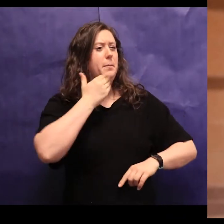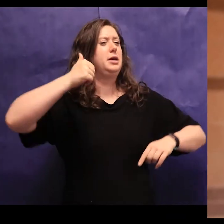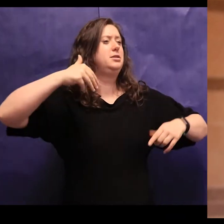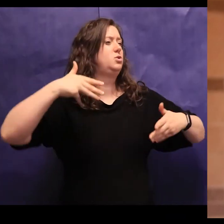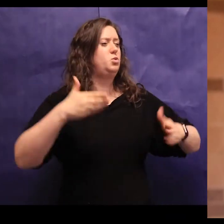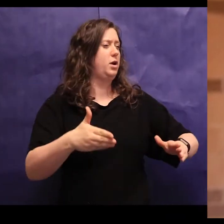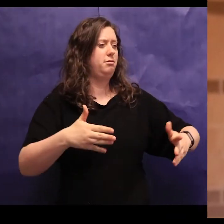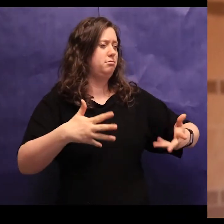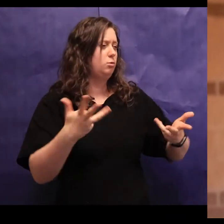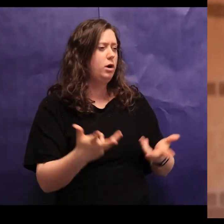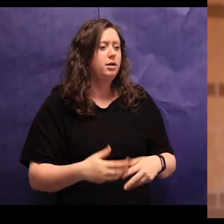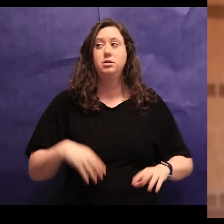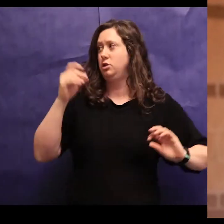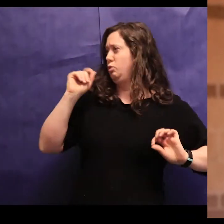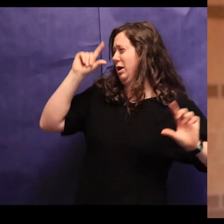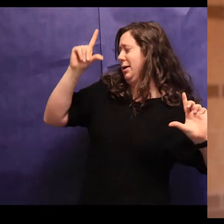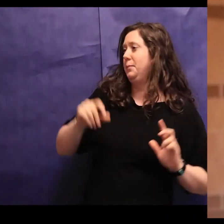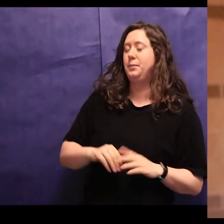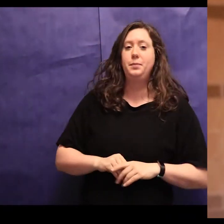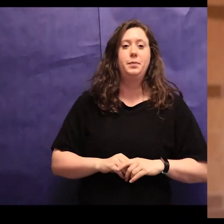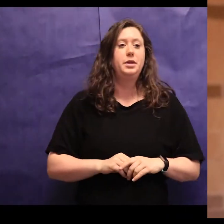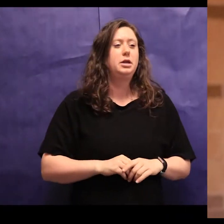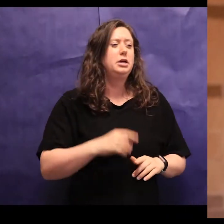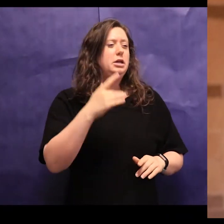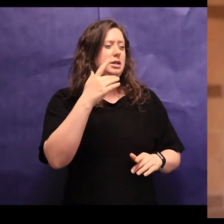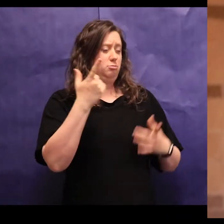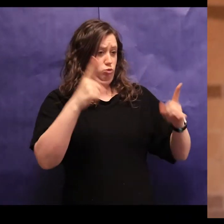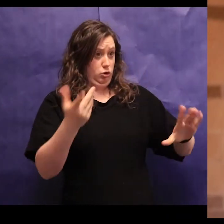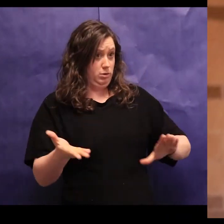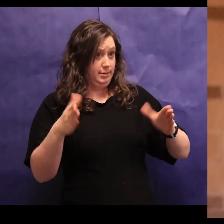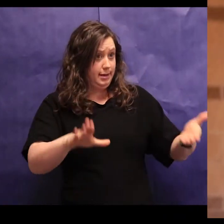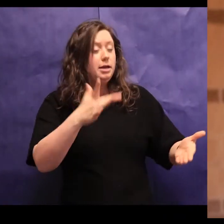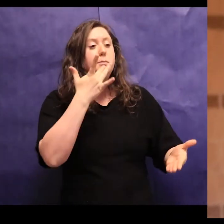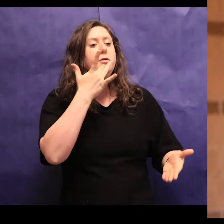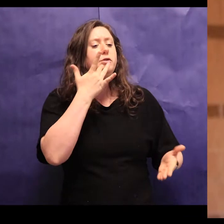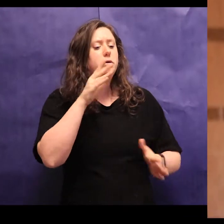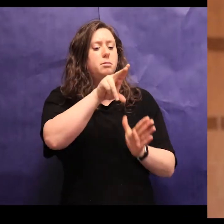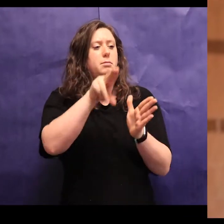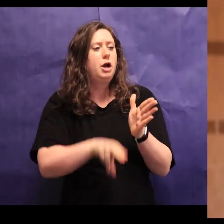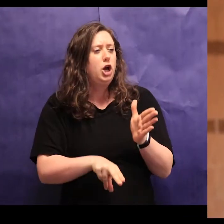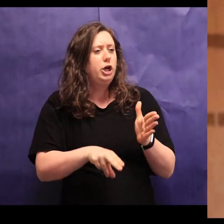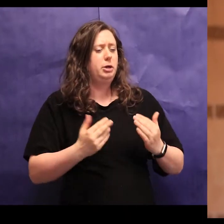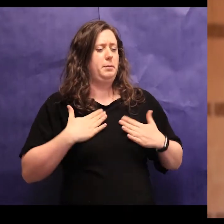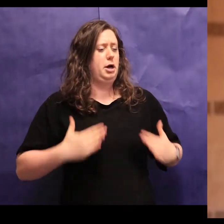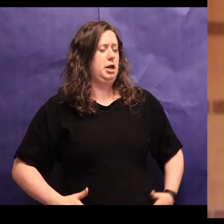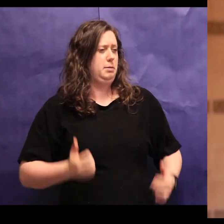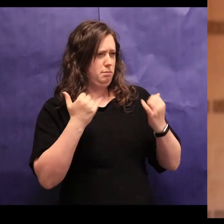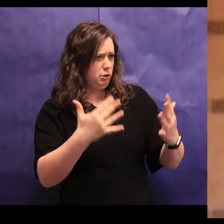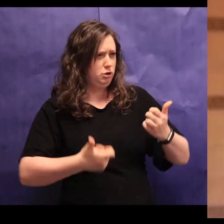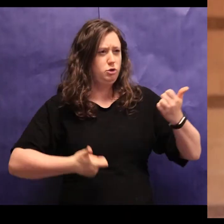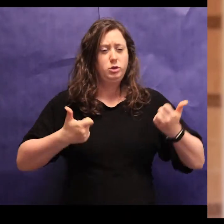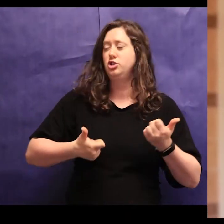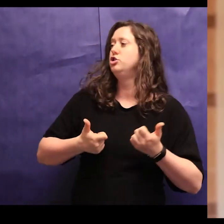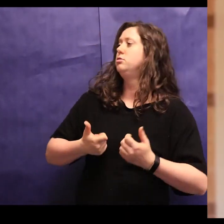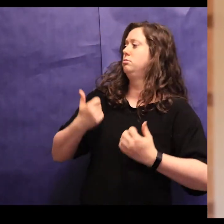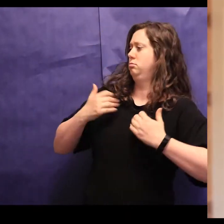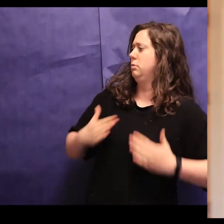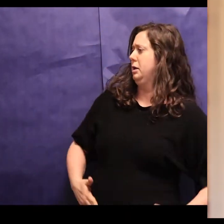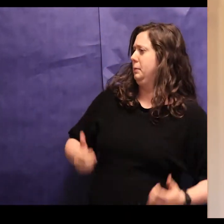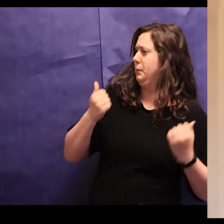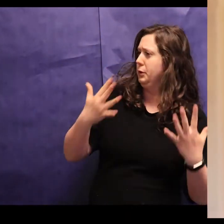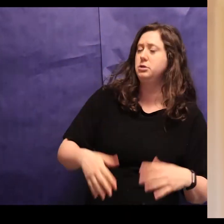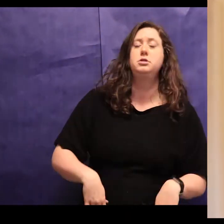When you wake up. Do you want to be married or cremated? Cremated. What do you do right before you go to bed?